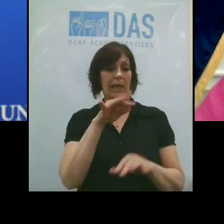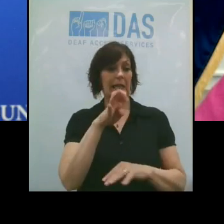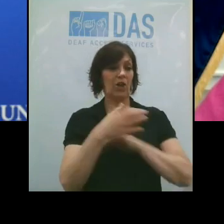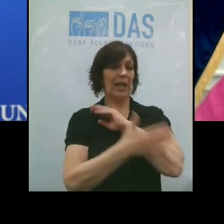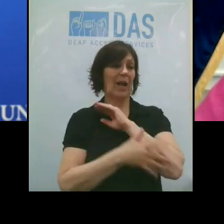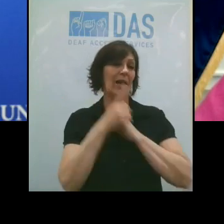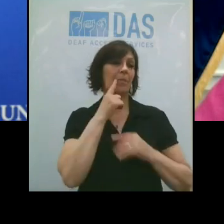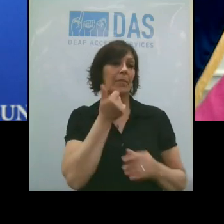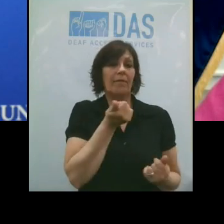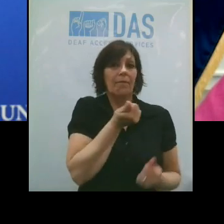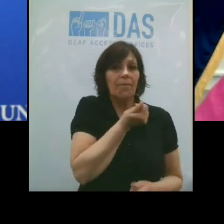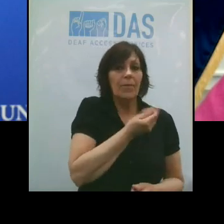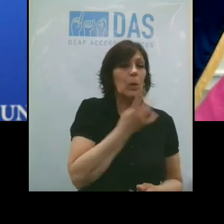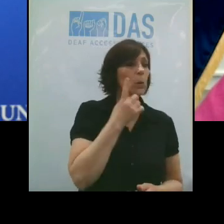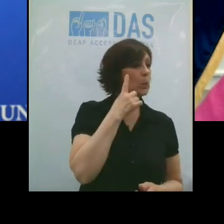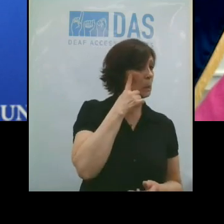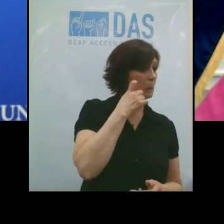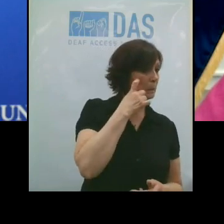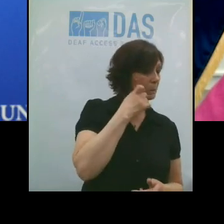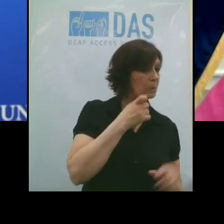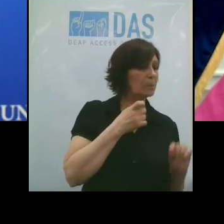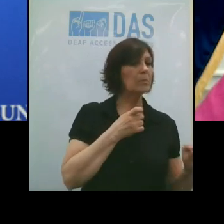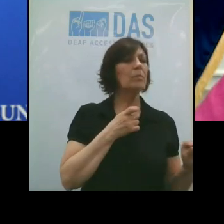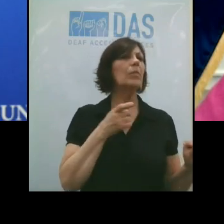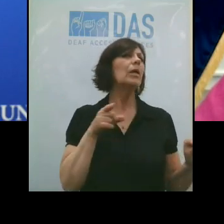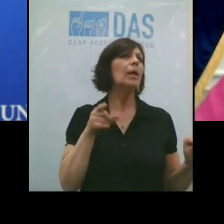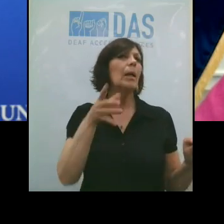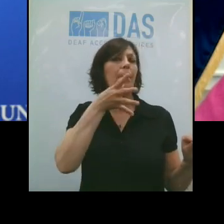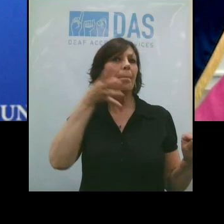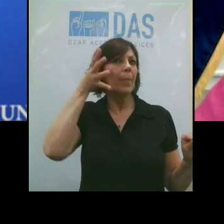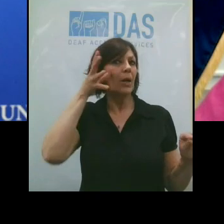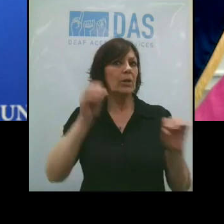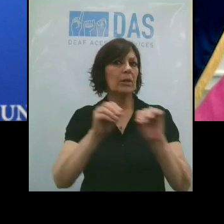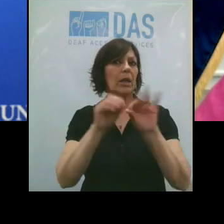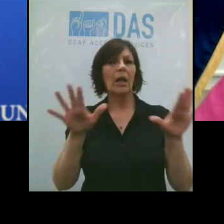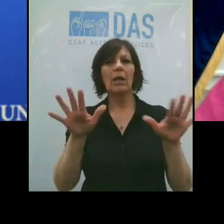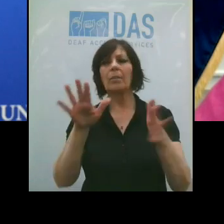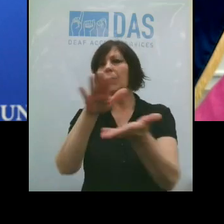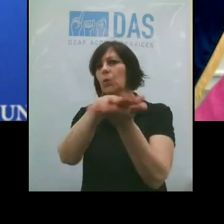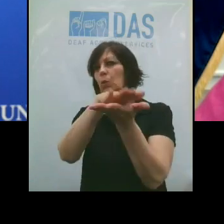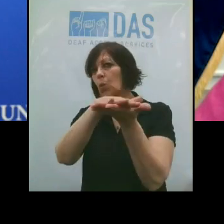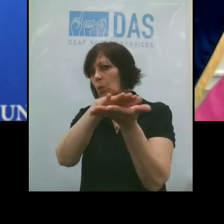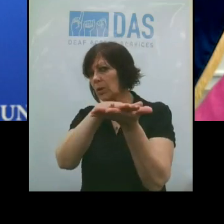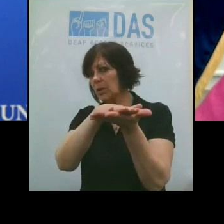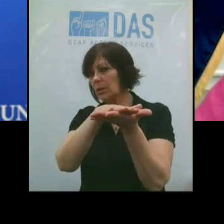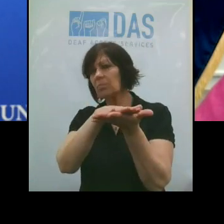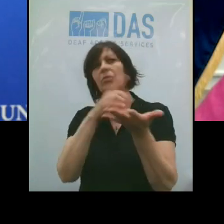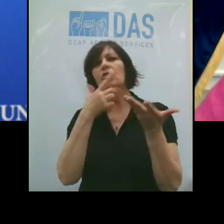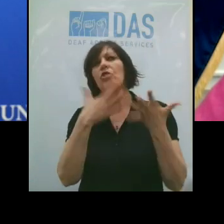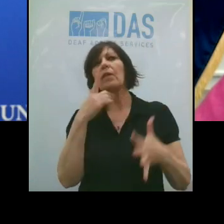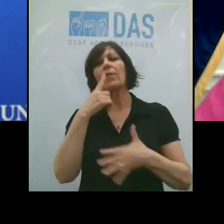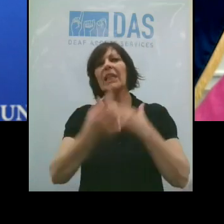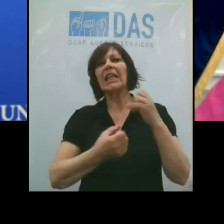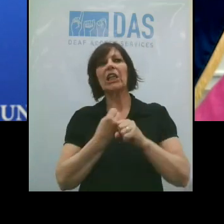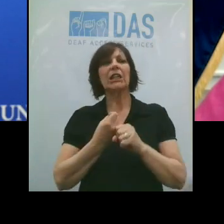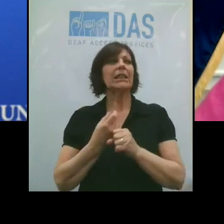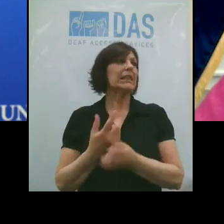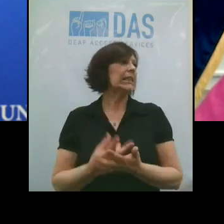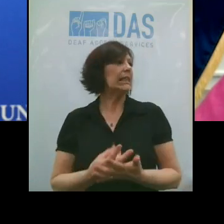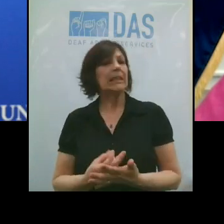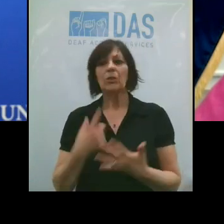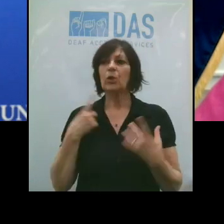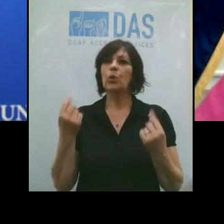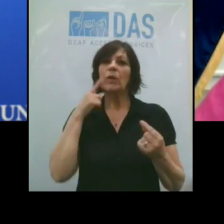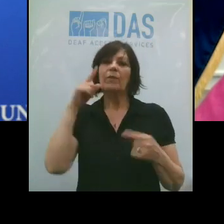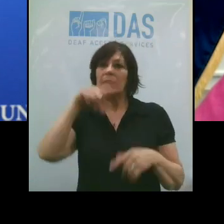couple suspected cases as well. Parents, obviously, with schools being done for the year, are getting antsy, looking at the